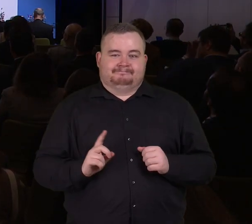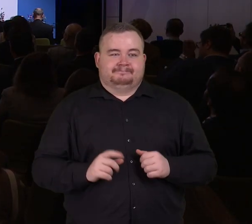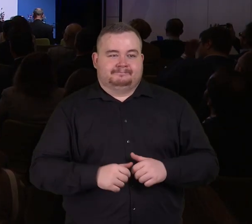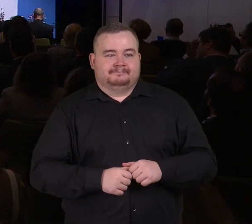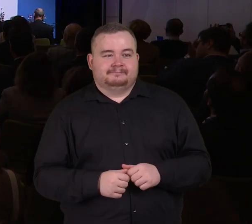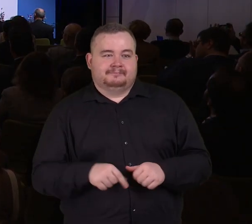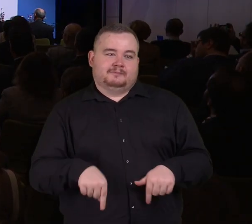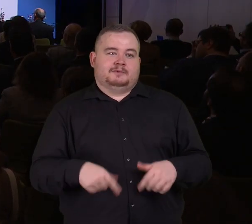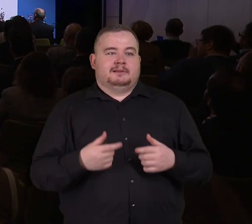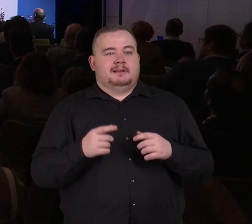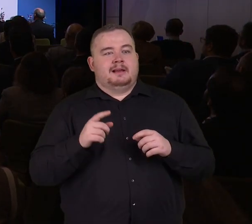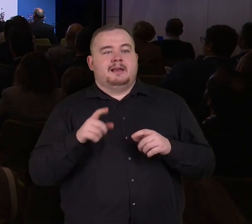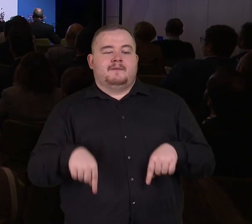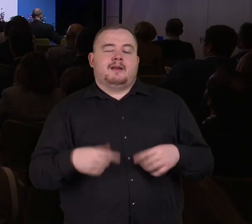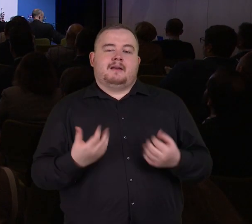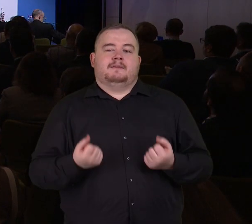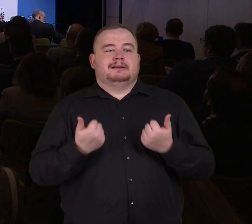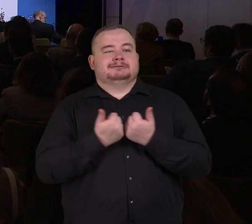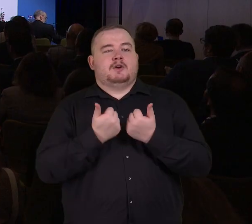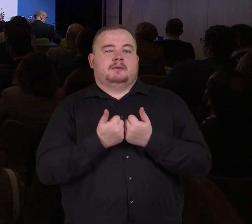later on one thing.